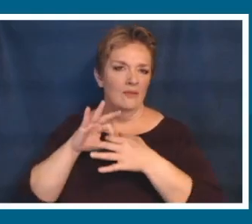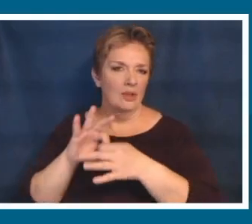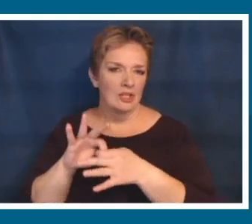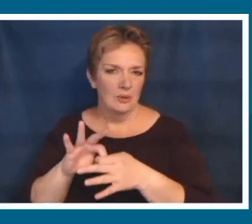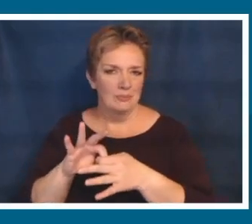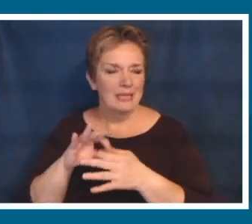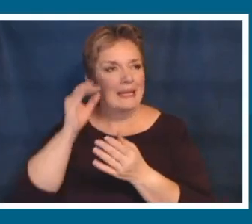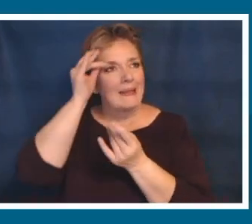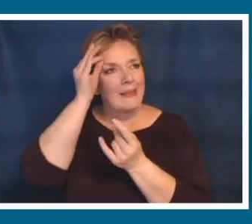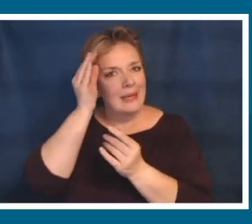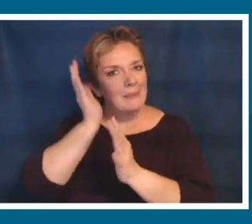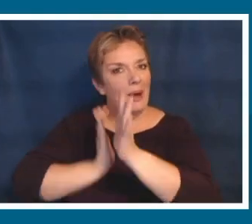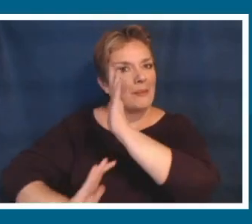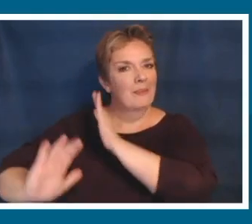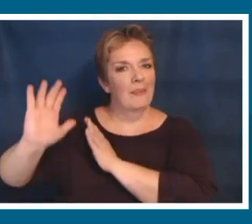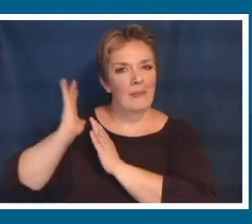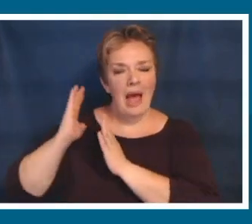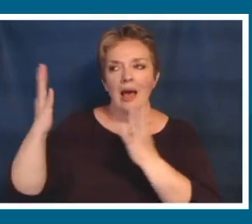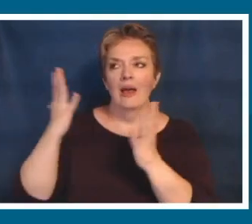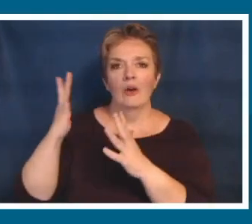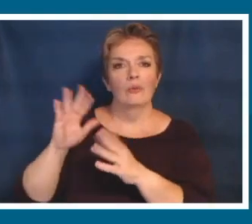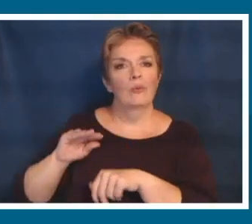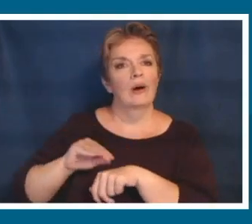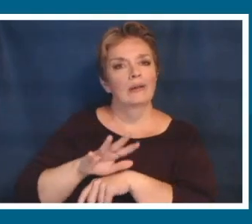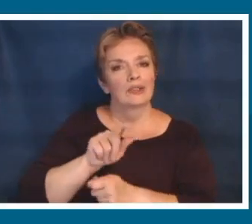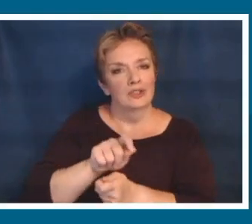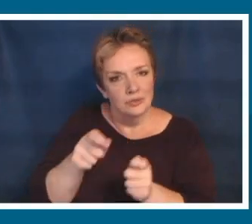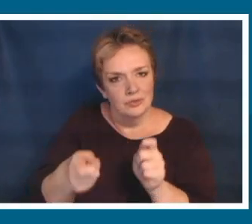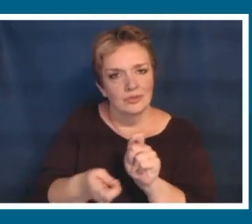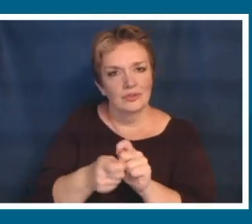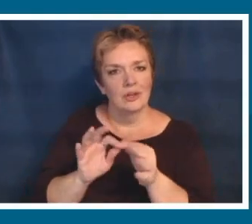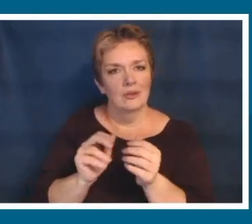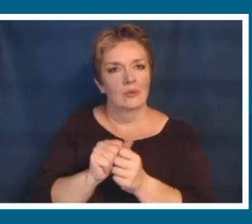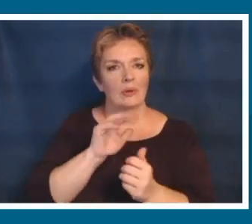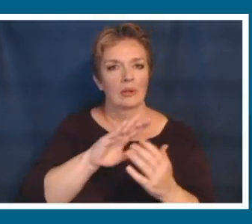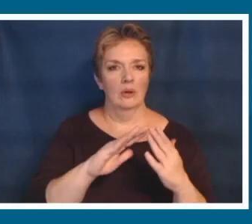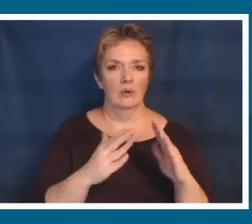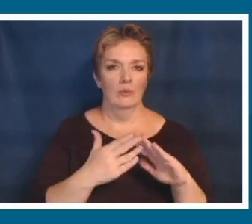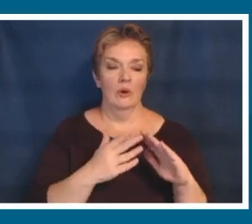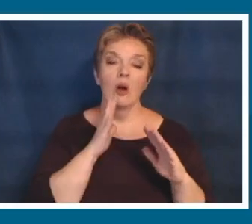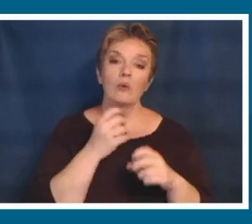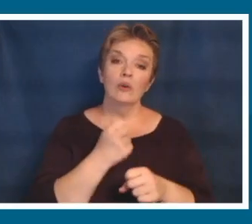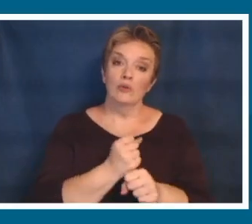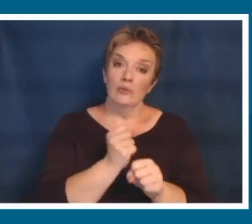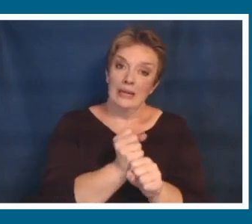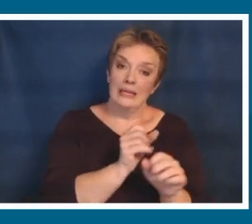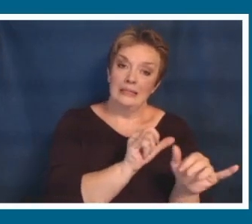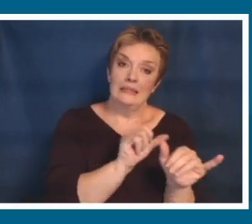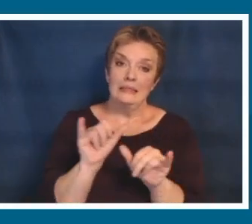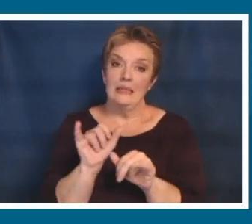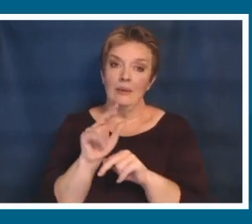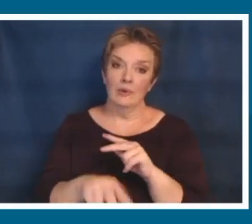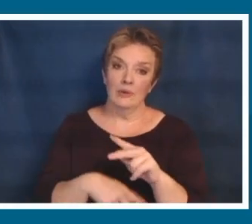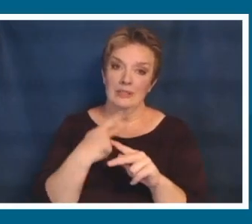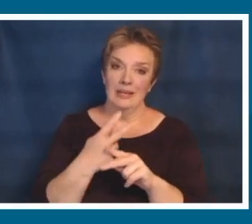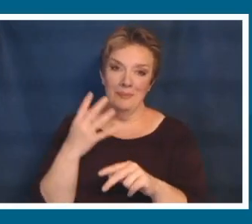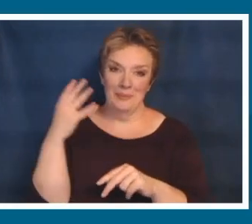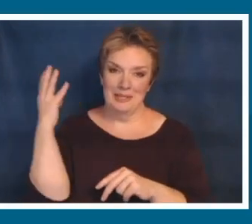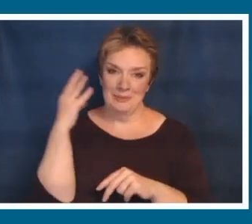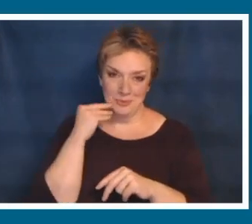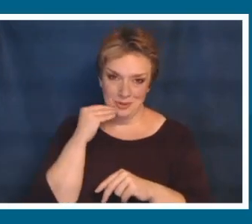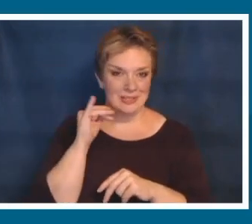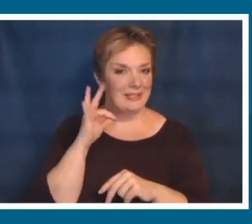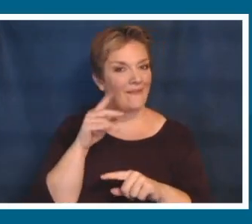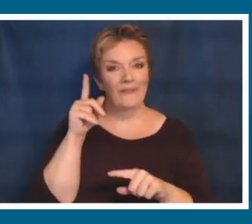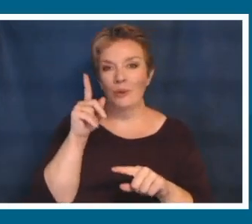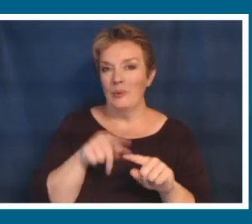has changed about their community, creates a similar experience if you're not able to take the field trip with the students.